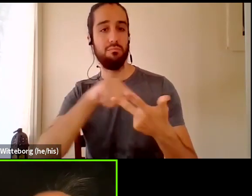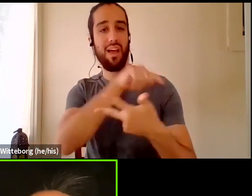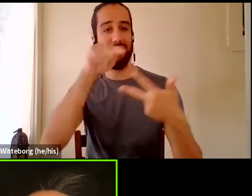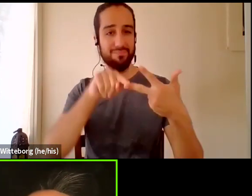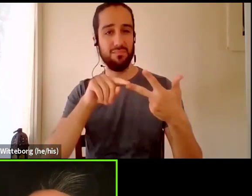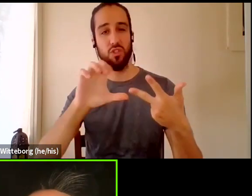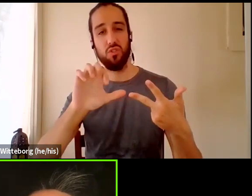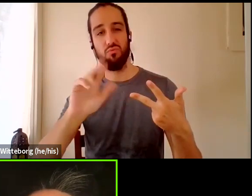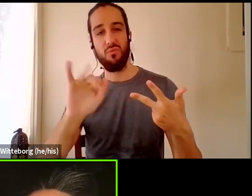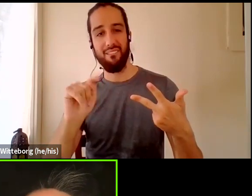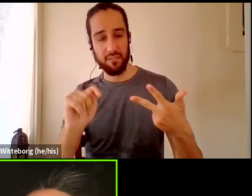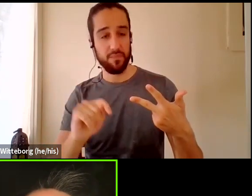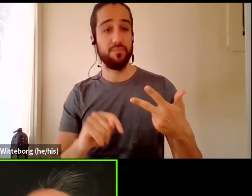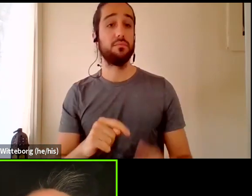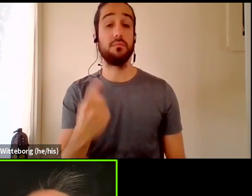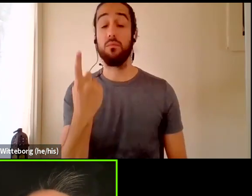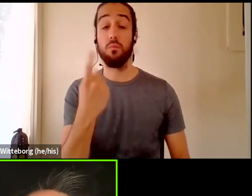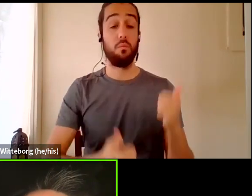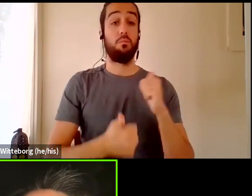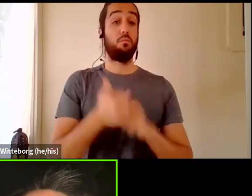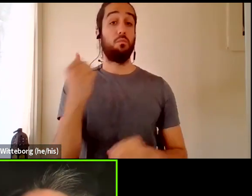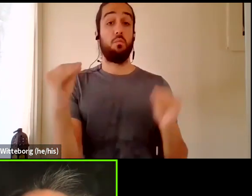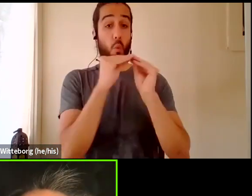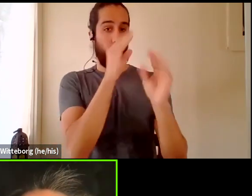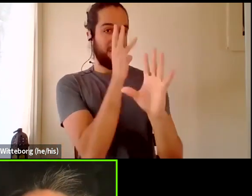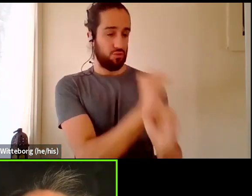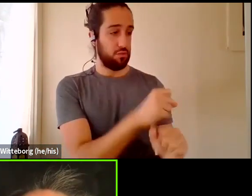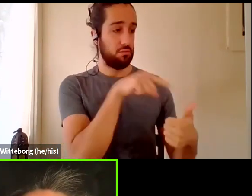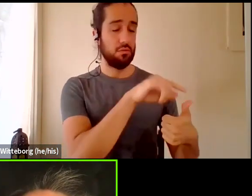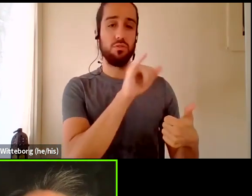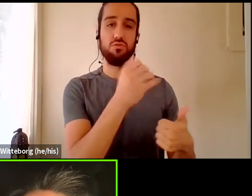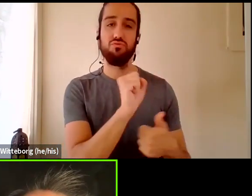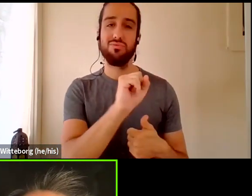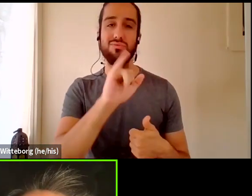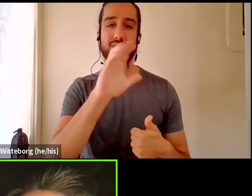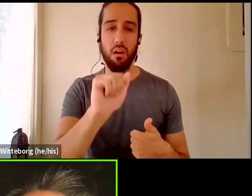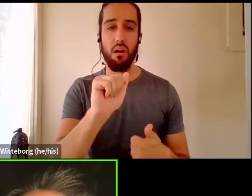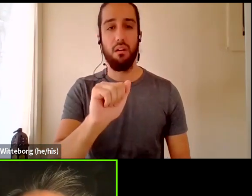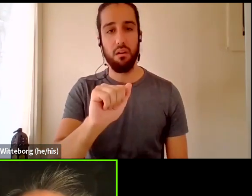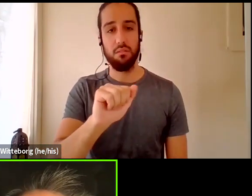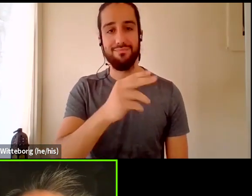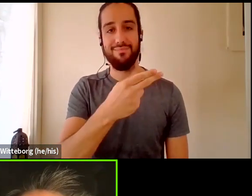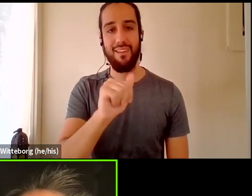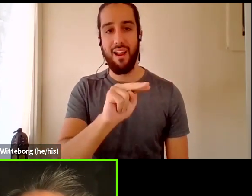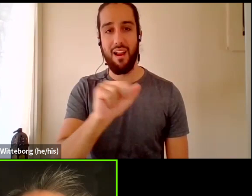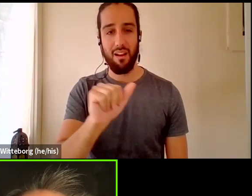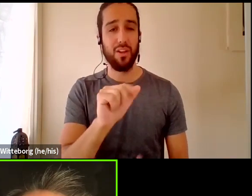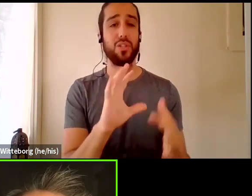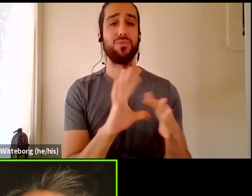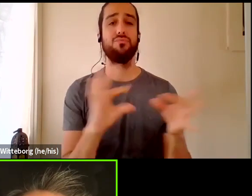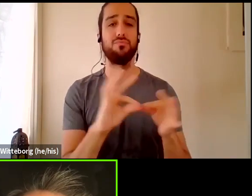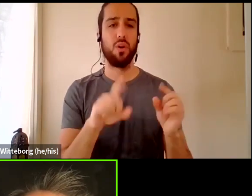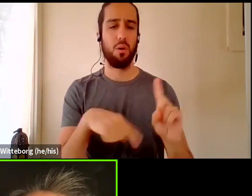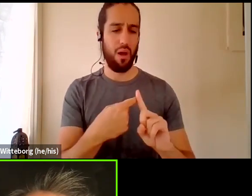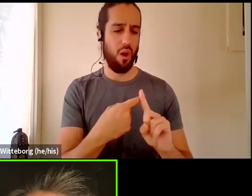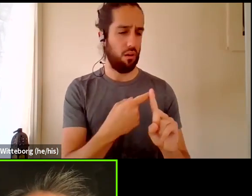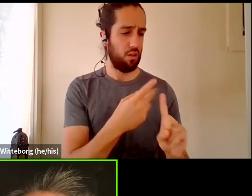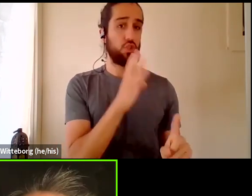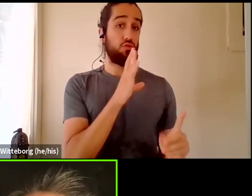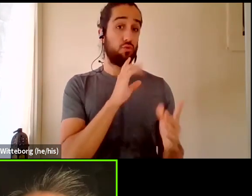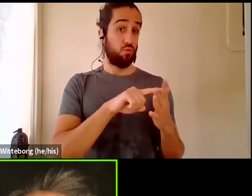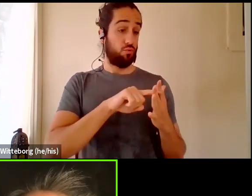was Jessica Hanna talking about, I don't know, starting from a place that I don't know.